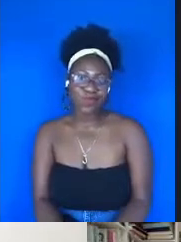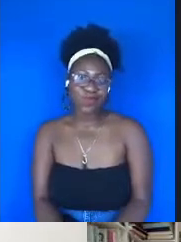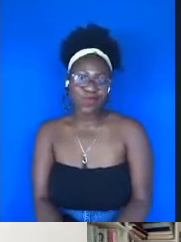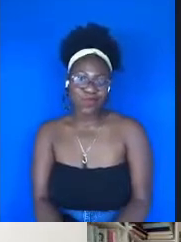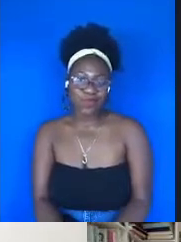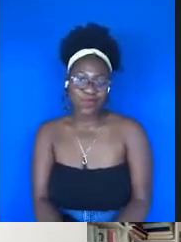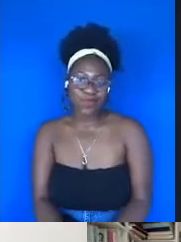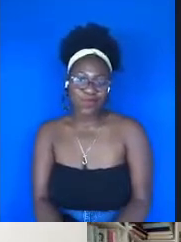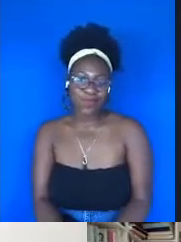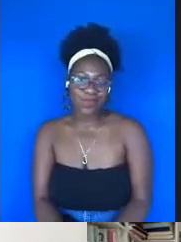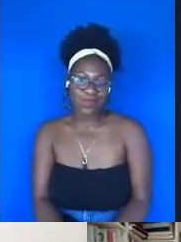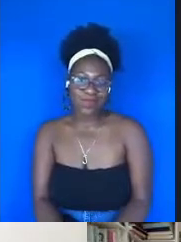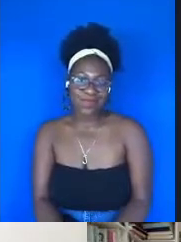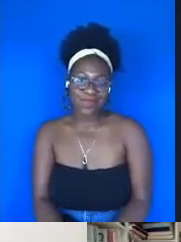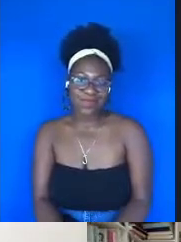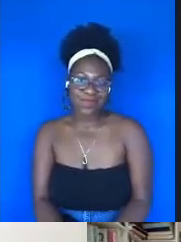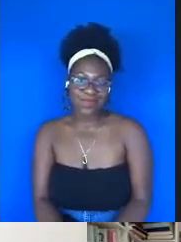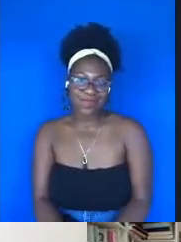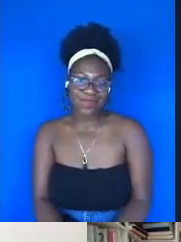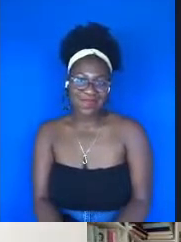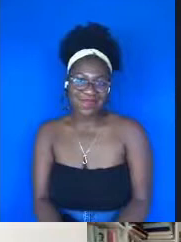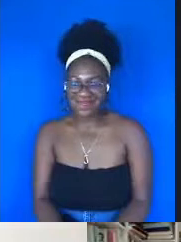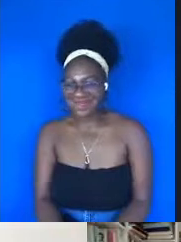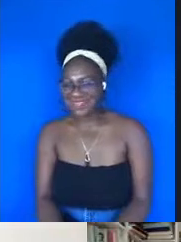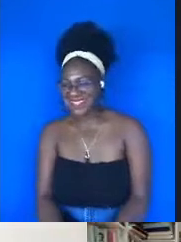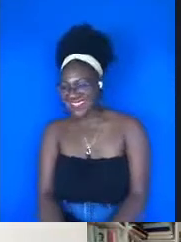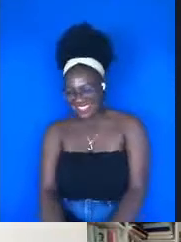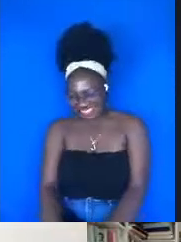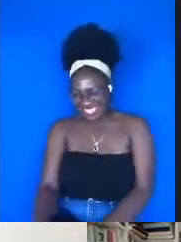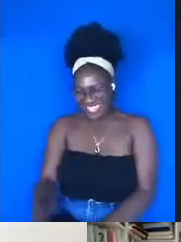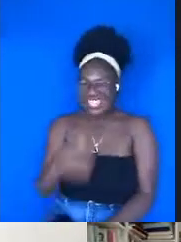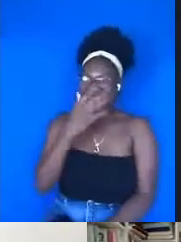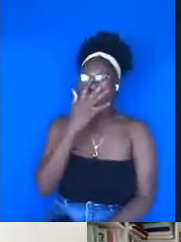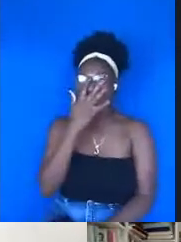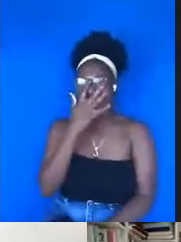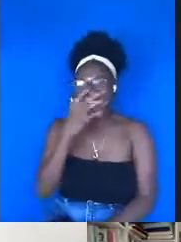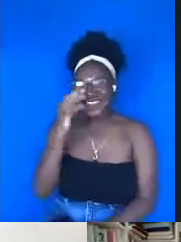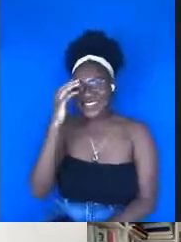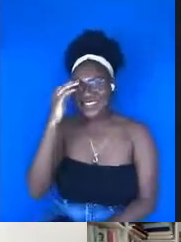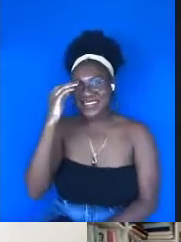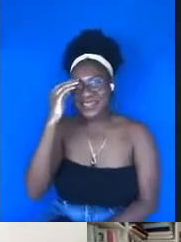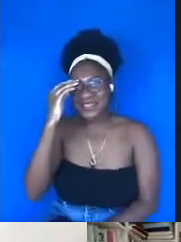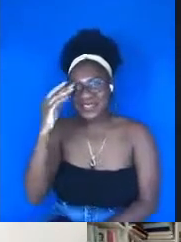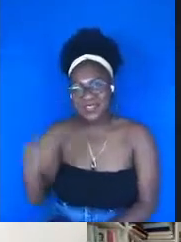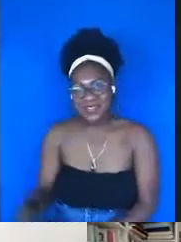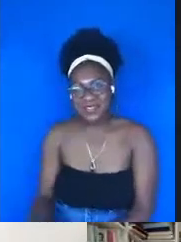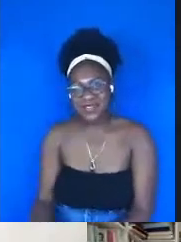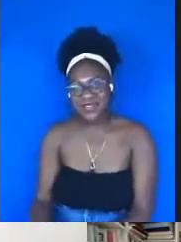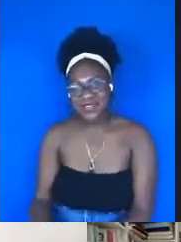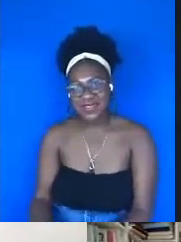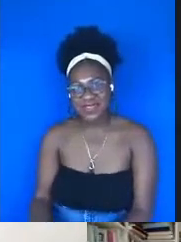So that was my reaction. I thought it was cool, and I thought it was really good. I'm not talking about my own work. I'm